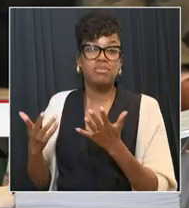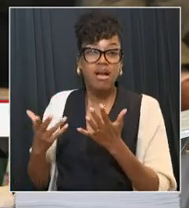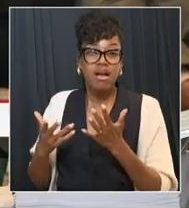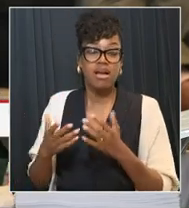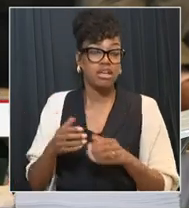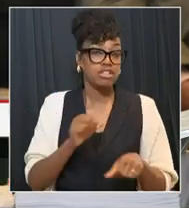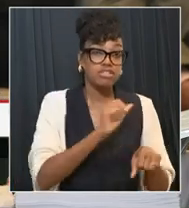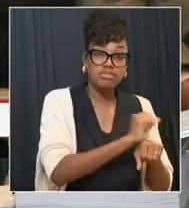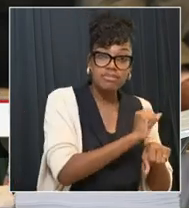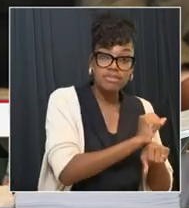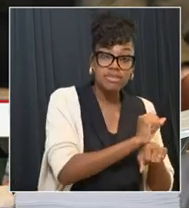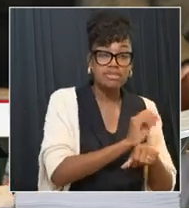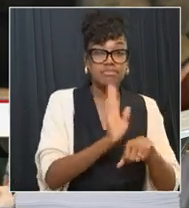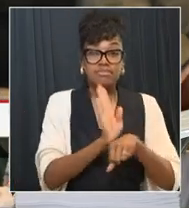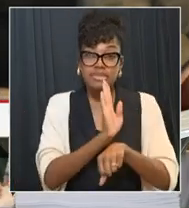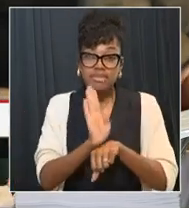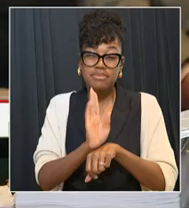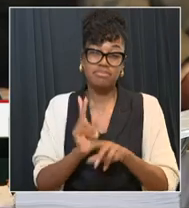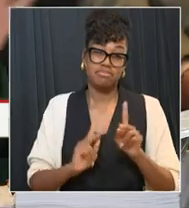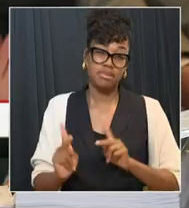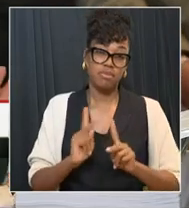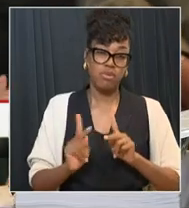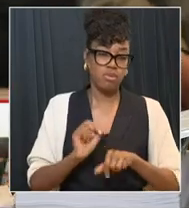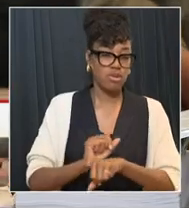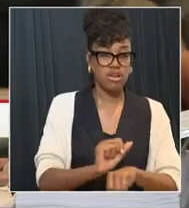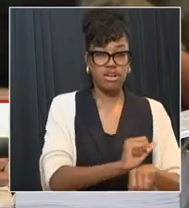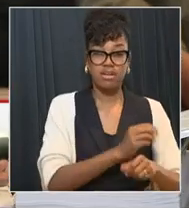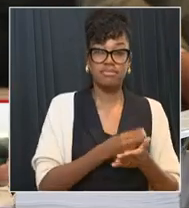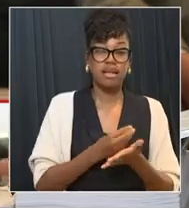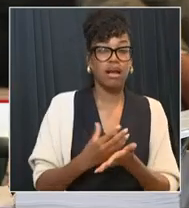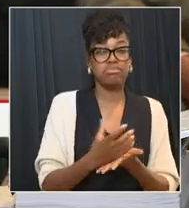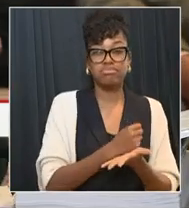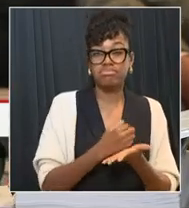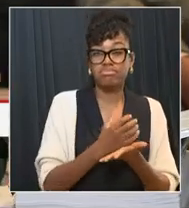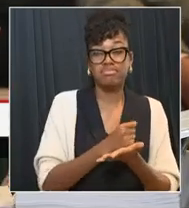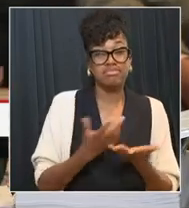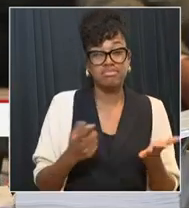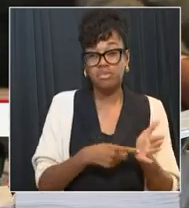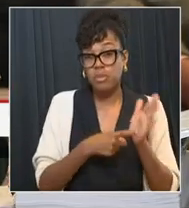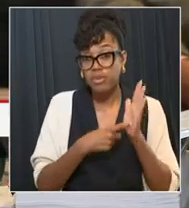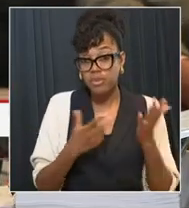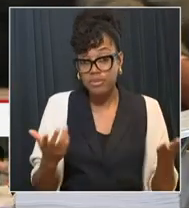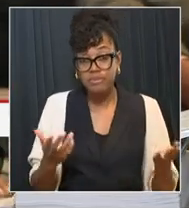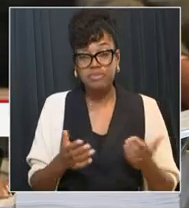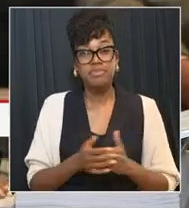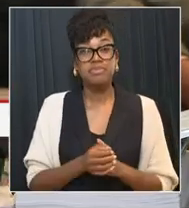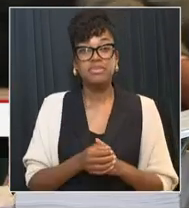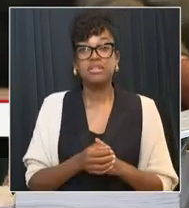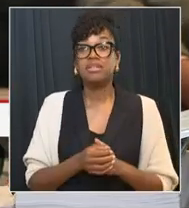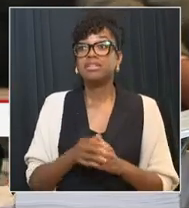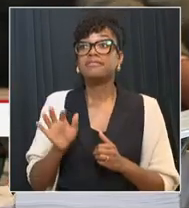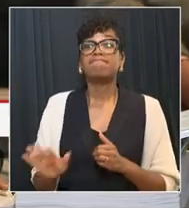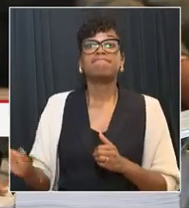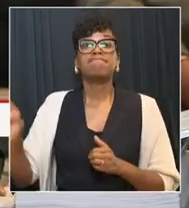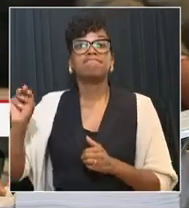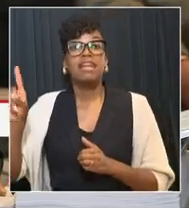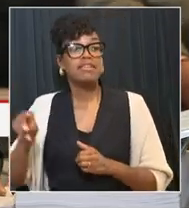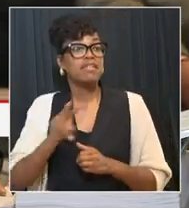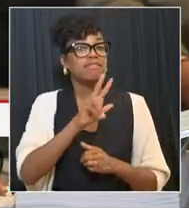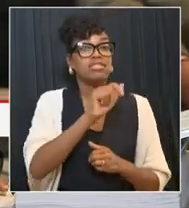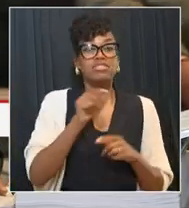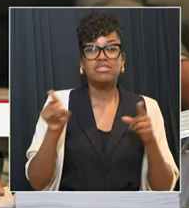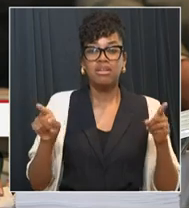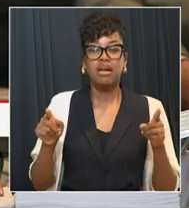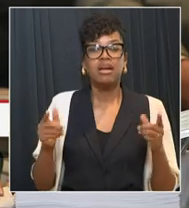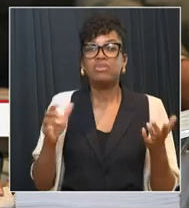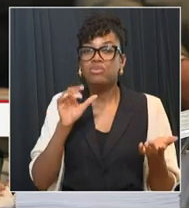people. You won't find anywhere in this region the types of homeless services that we offer in the